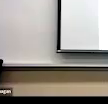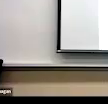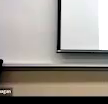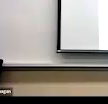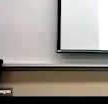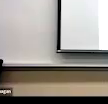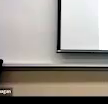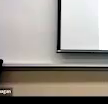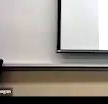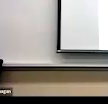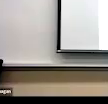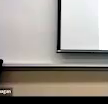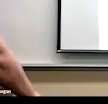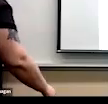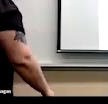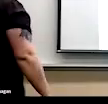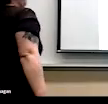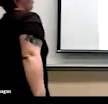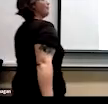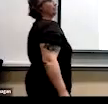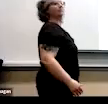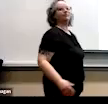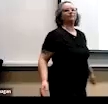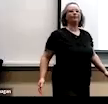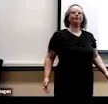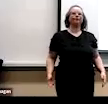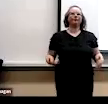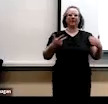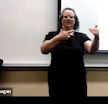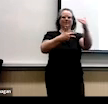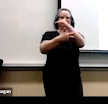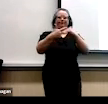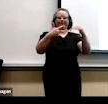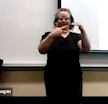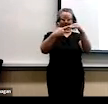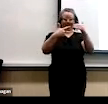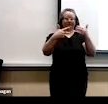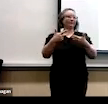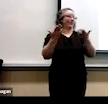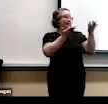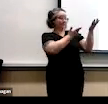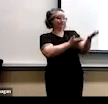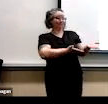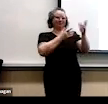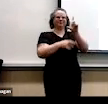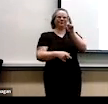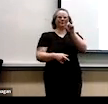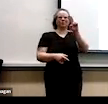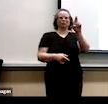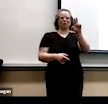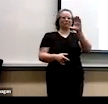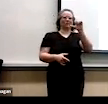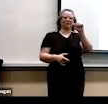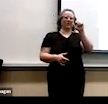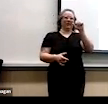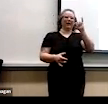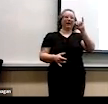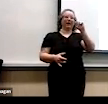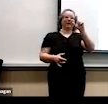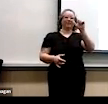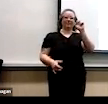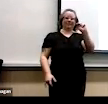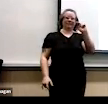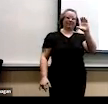Great. So our next presenter is going to be Dr. Cassidy. And Dr. Cassidy is an